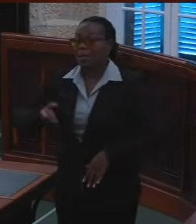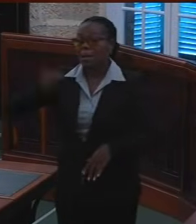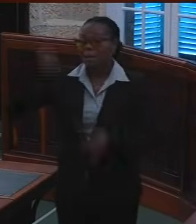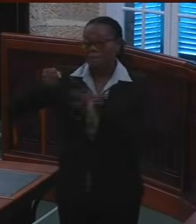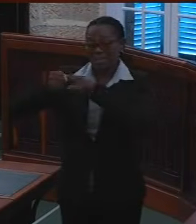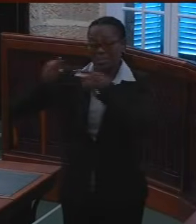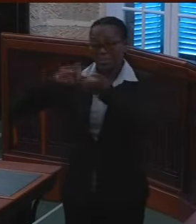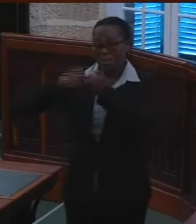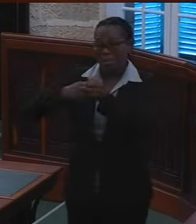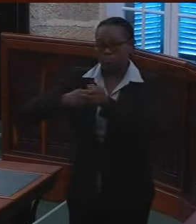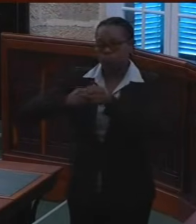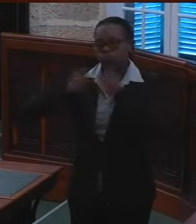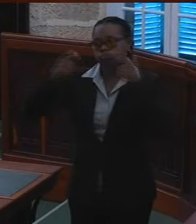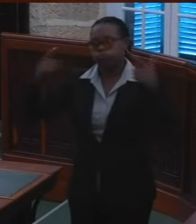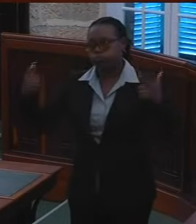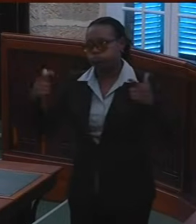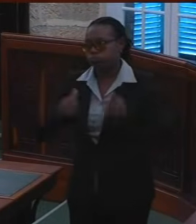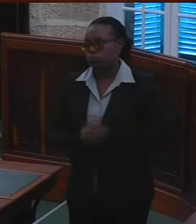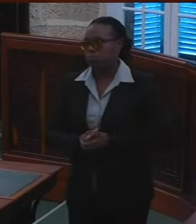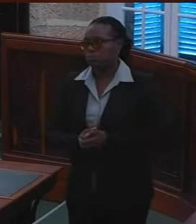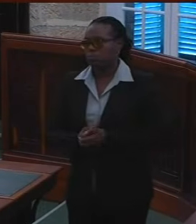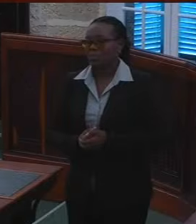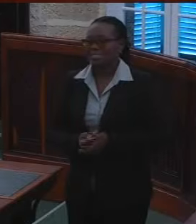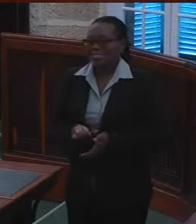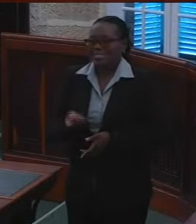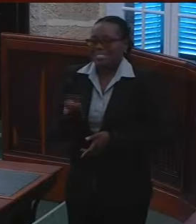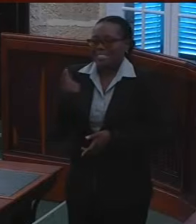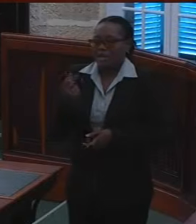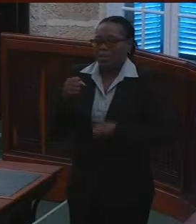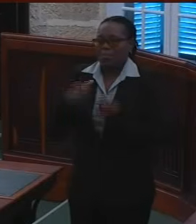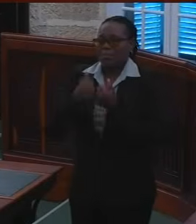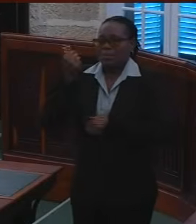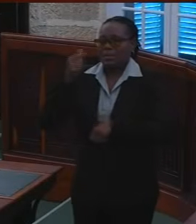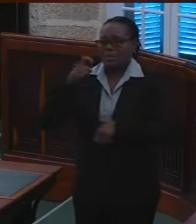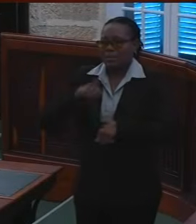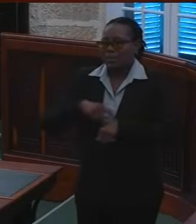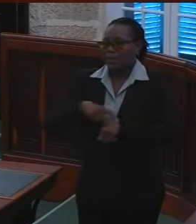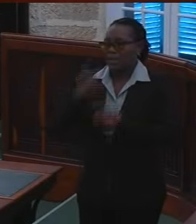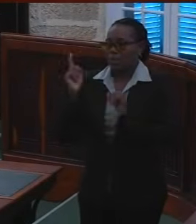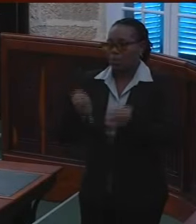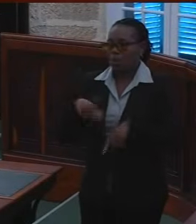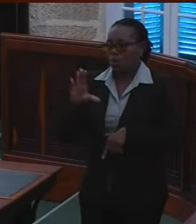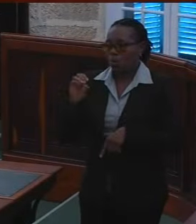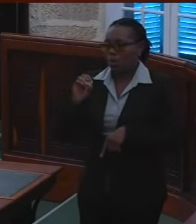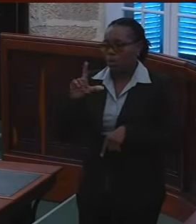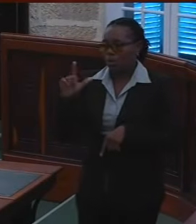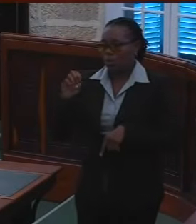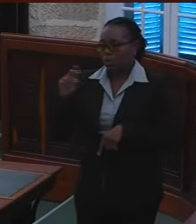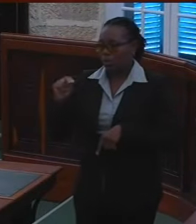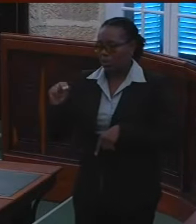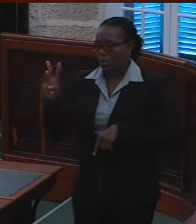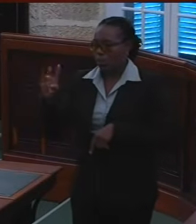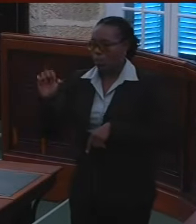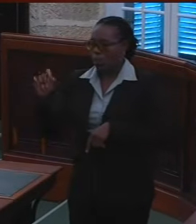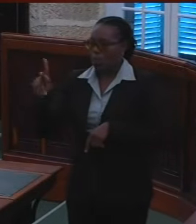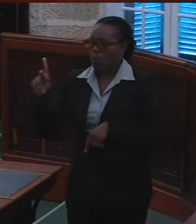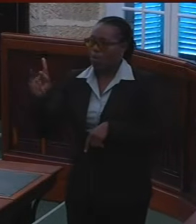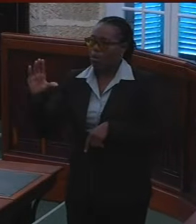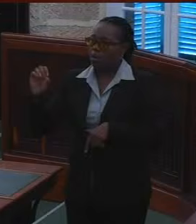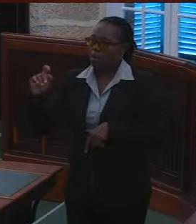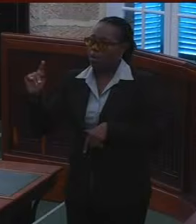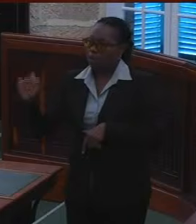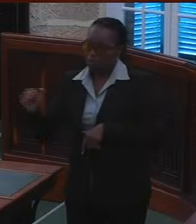one. It is one of the things where oftentimes I would go to Ms. Colleen Walcott, permit me to say, sir, she was head of